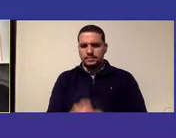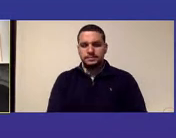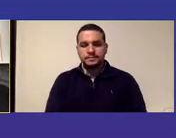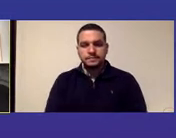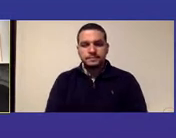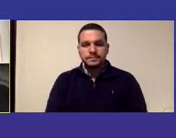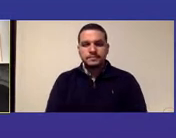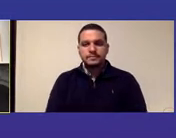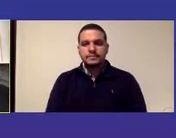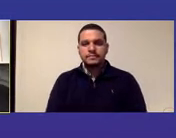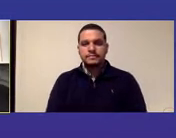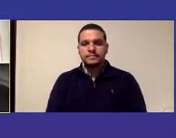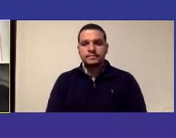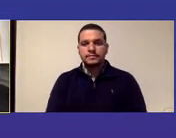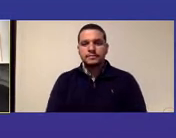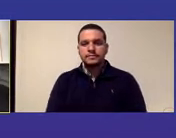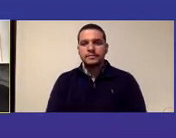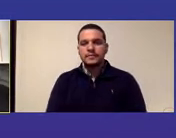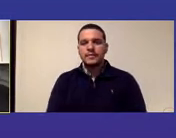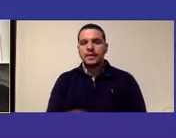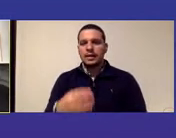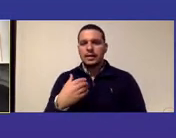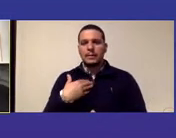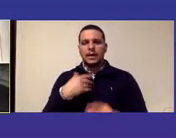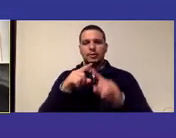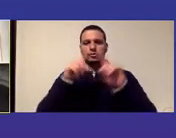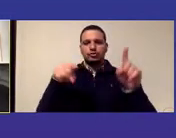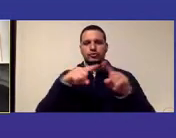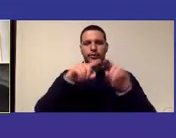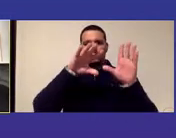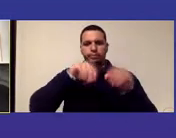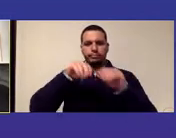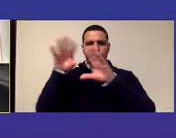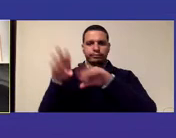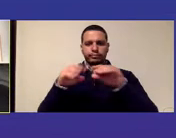I'm losing all of my screens here.